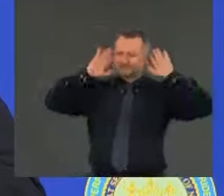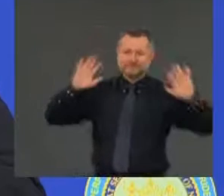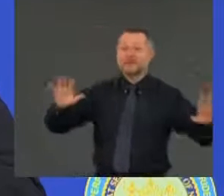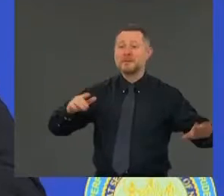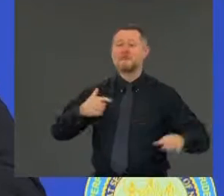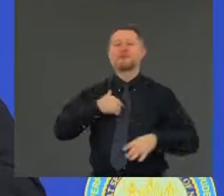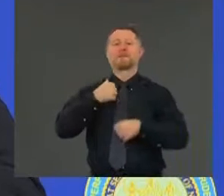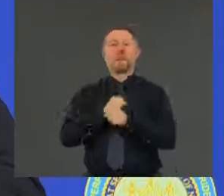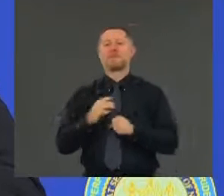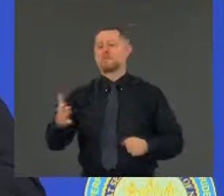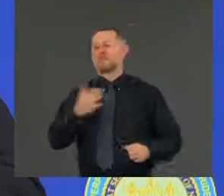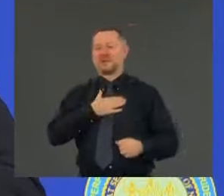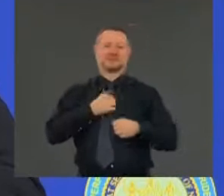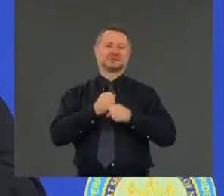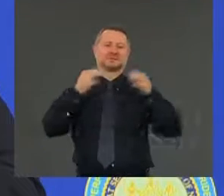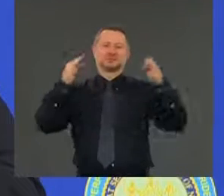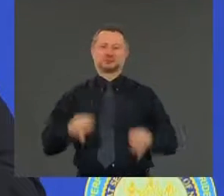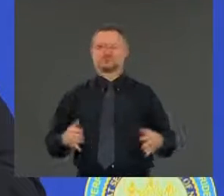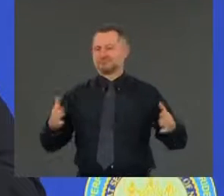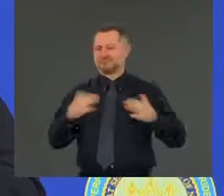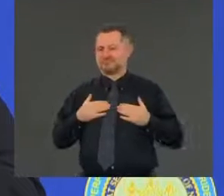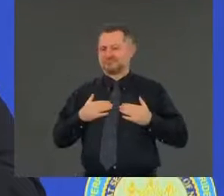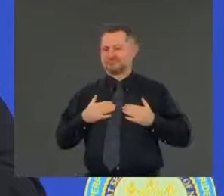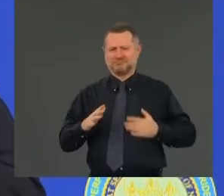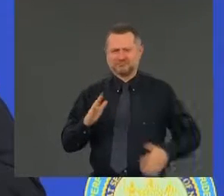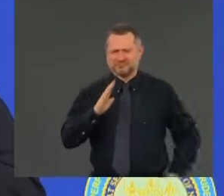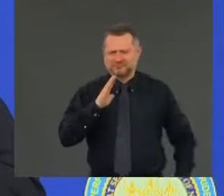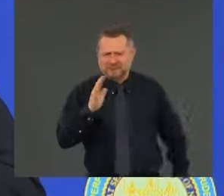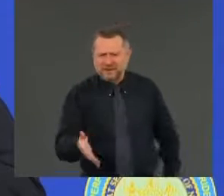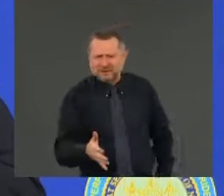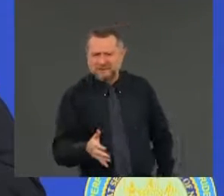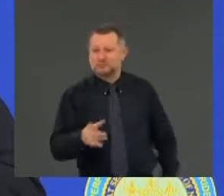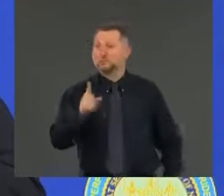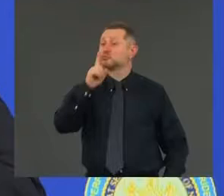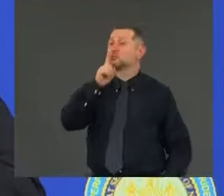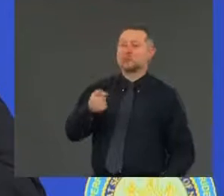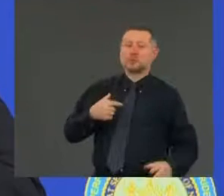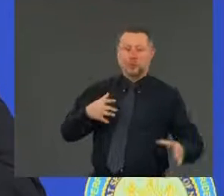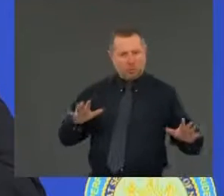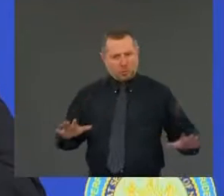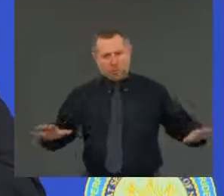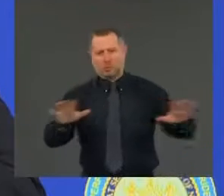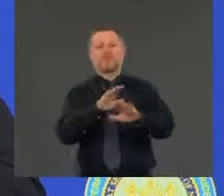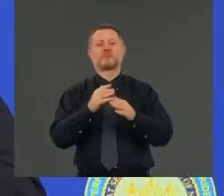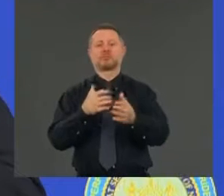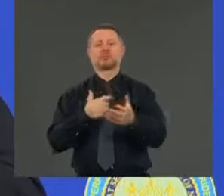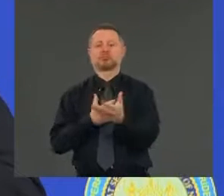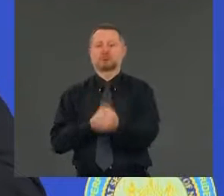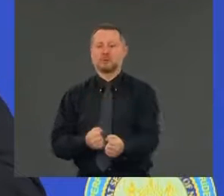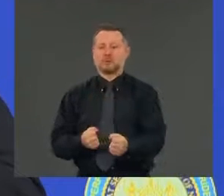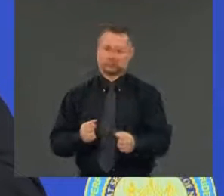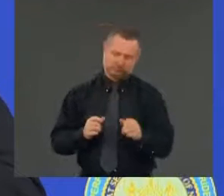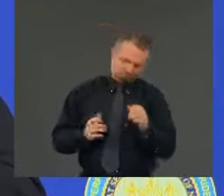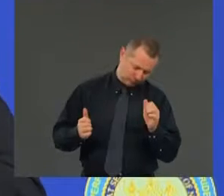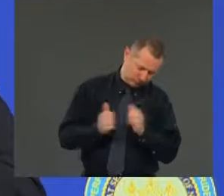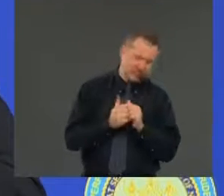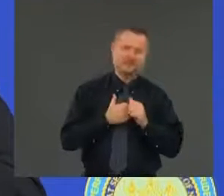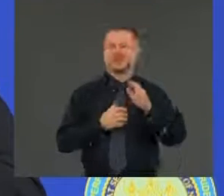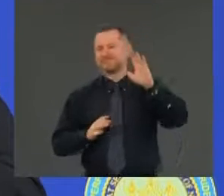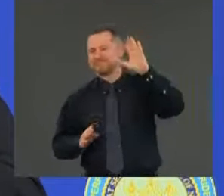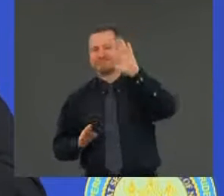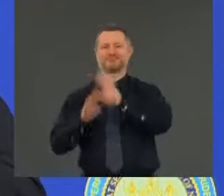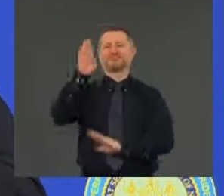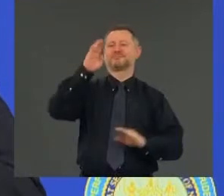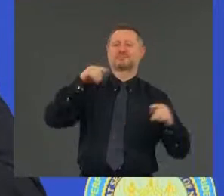that's fine, because this is really about restoring confidence and comfort. And it doesn't happen until